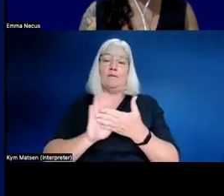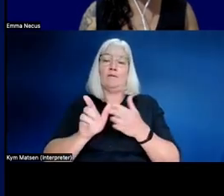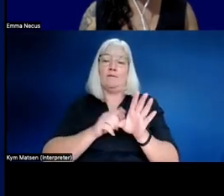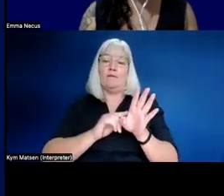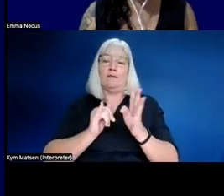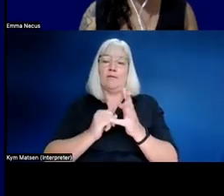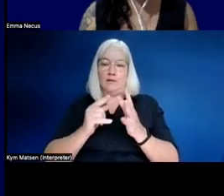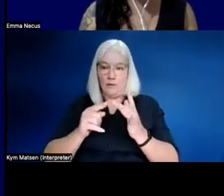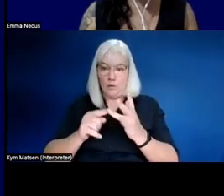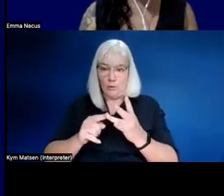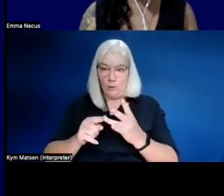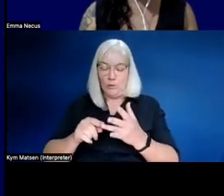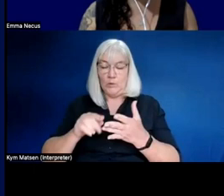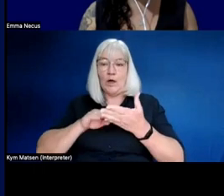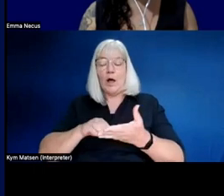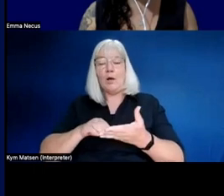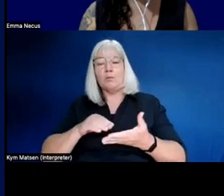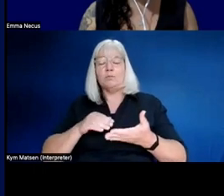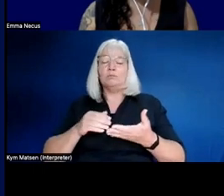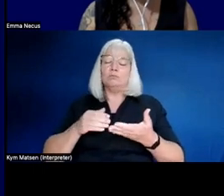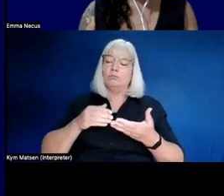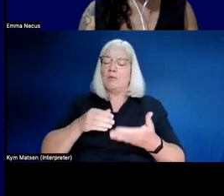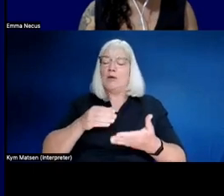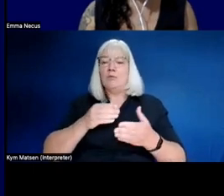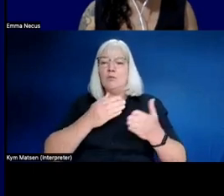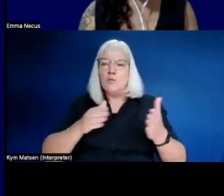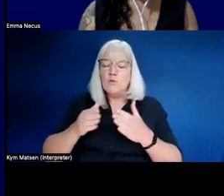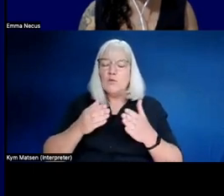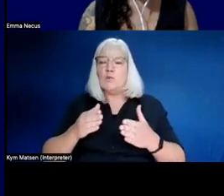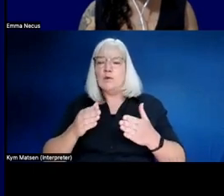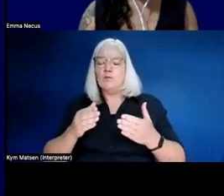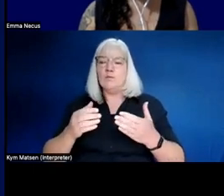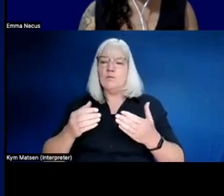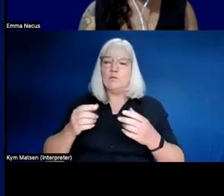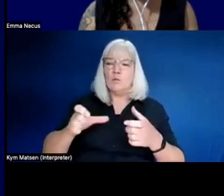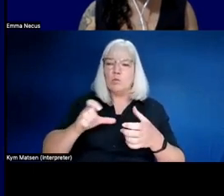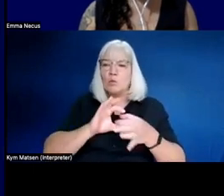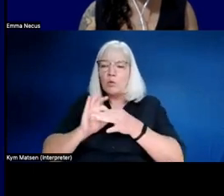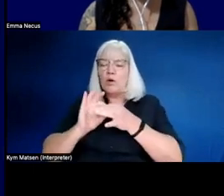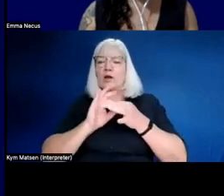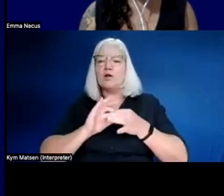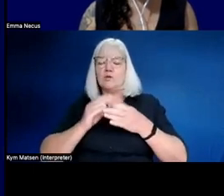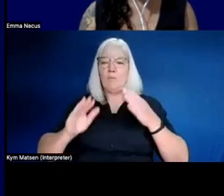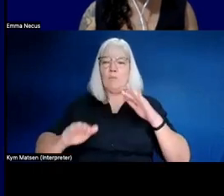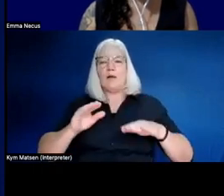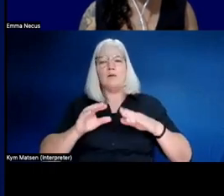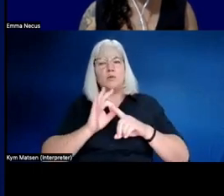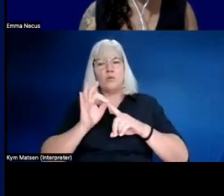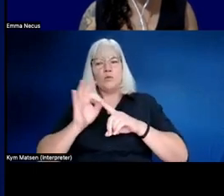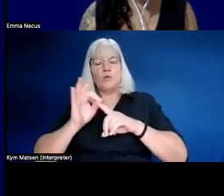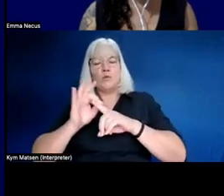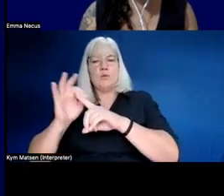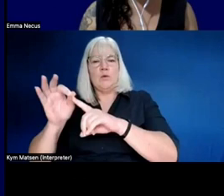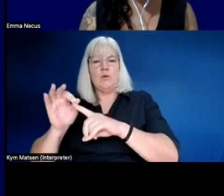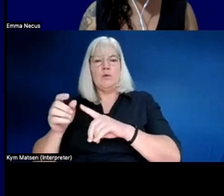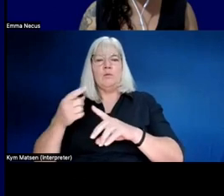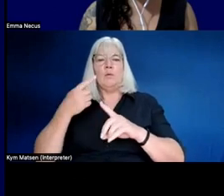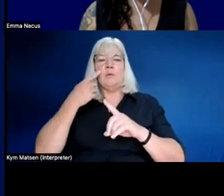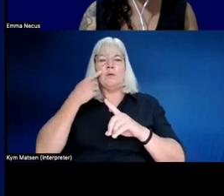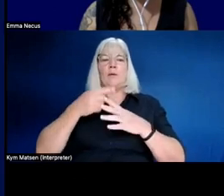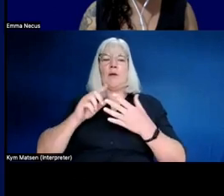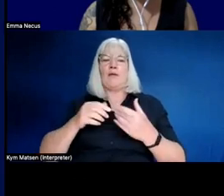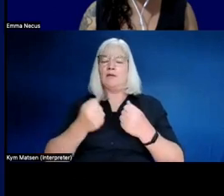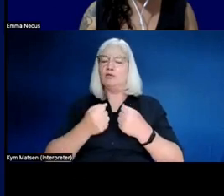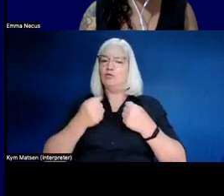support movement, coordination and balance. And we'll be looking at building strength and posture and agility in the appropriate space. So